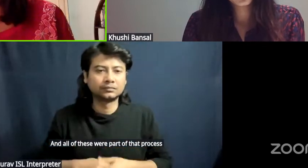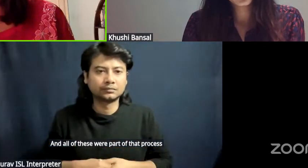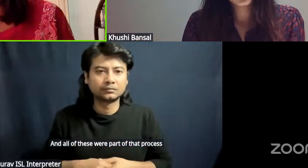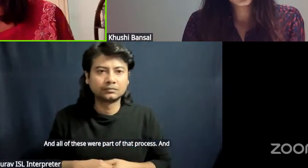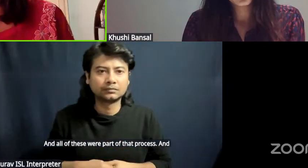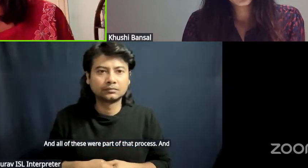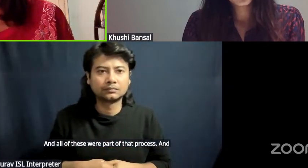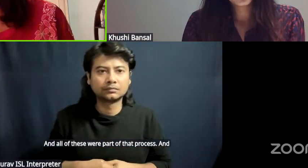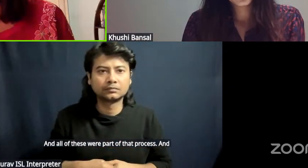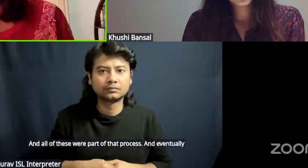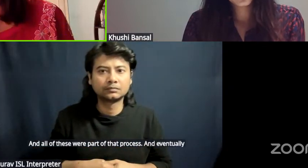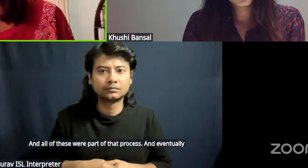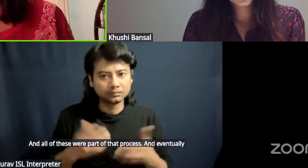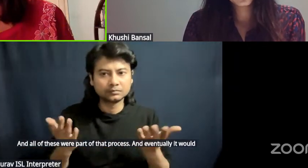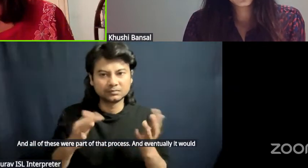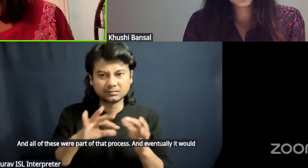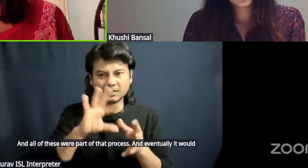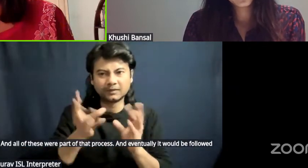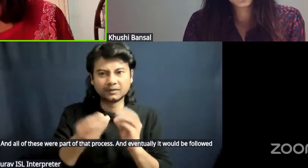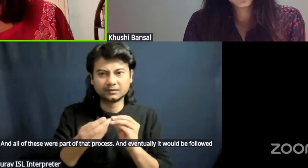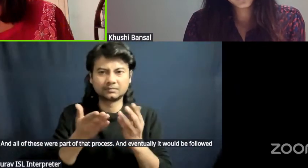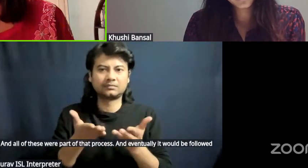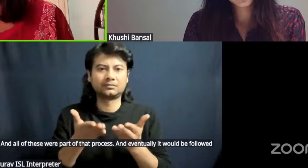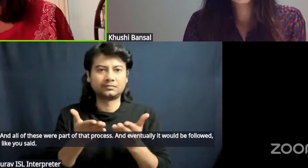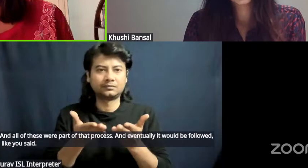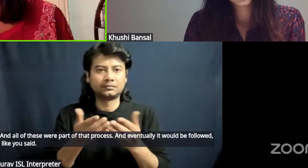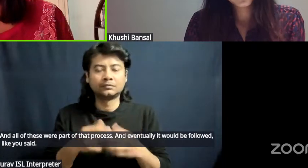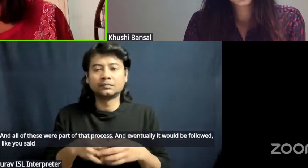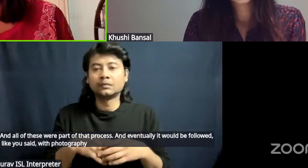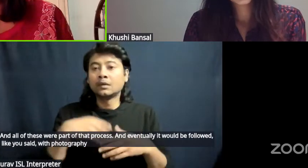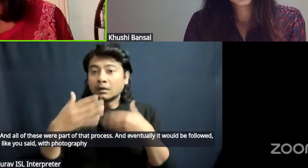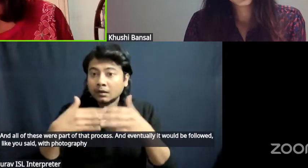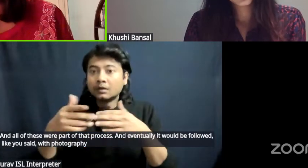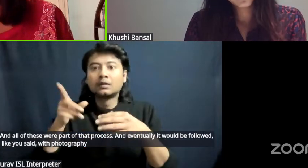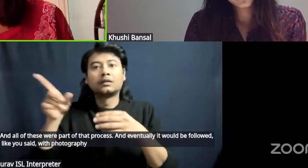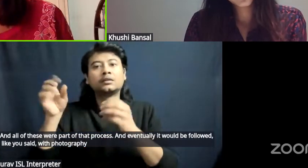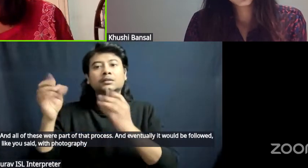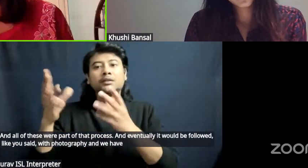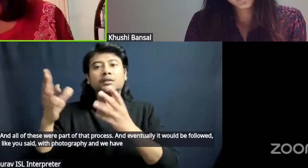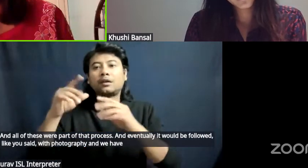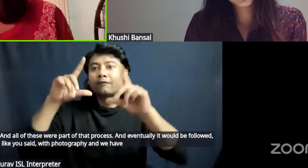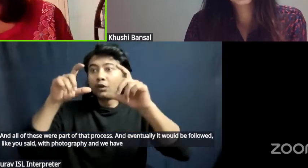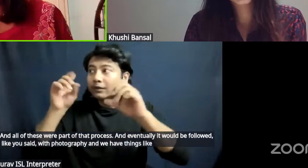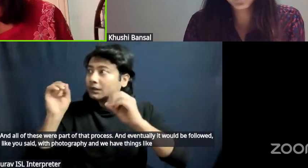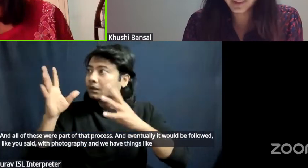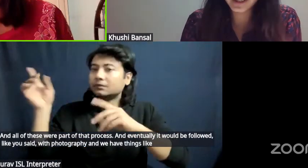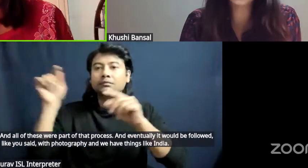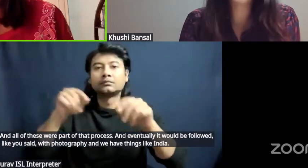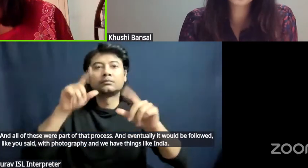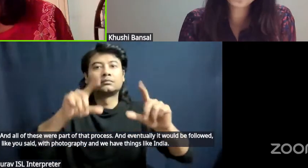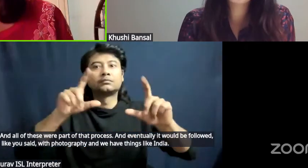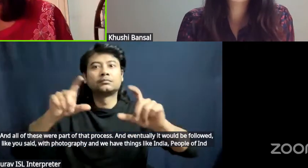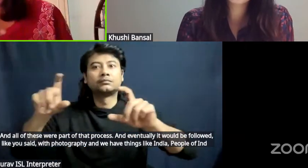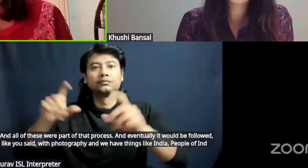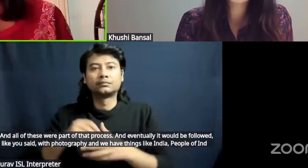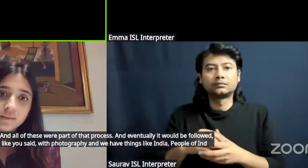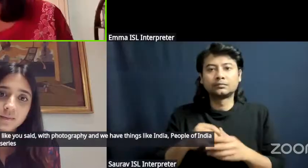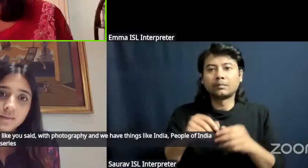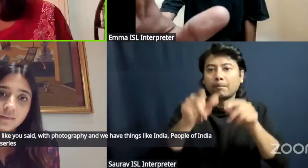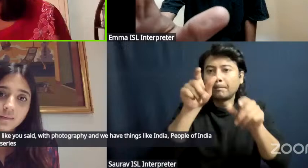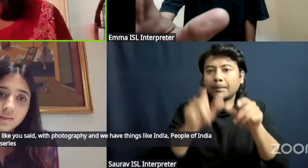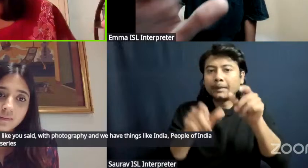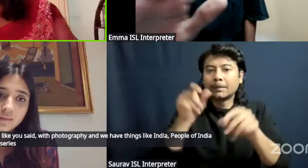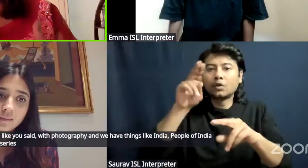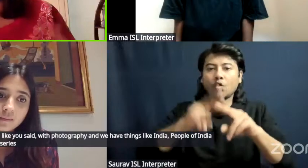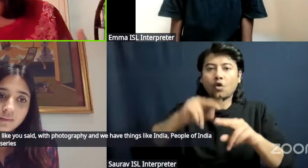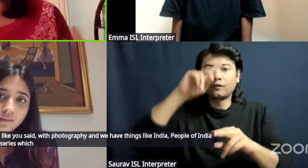it would be followed, like you said, with photography. And we have things like People of India series, which kind